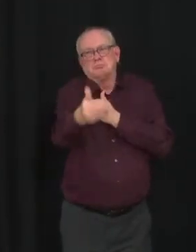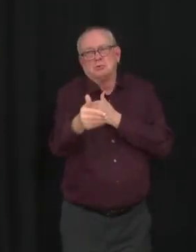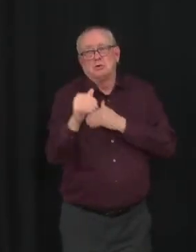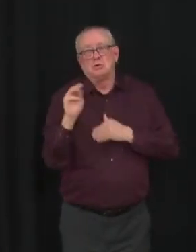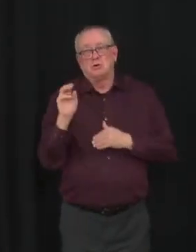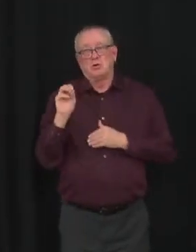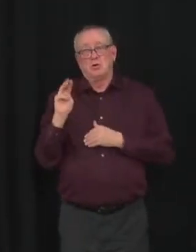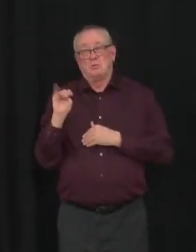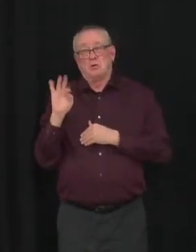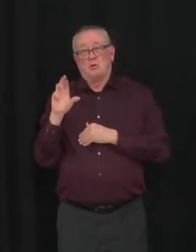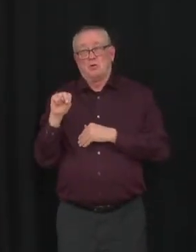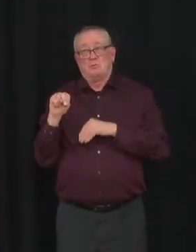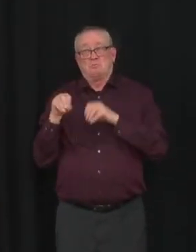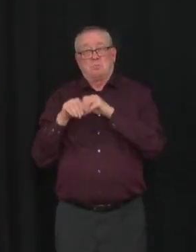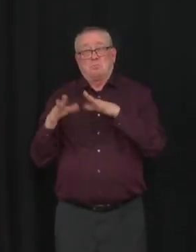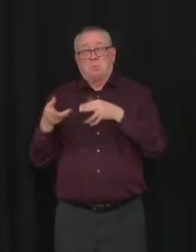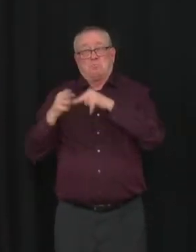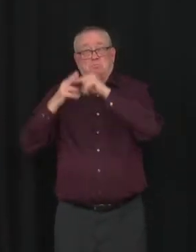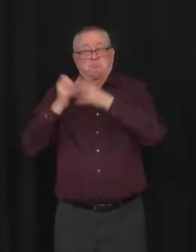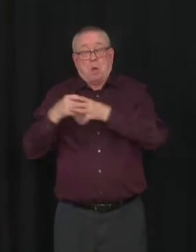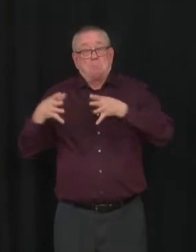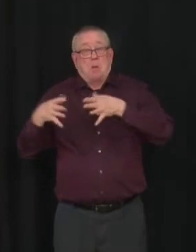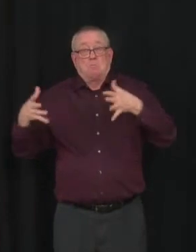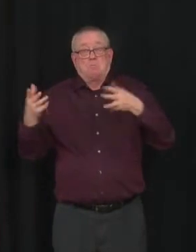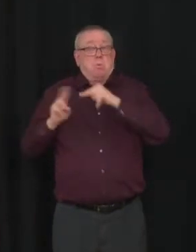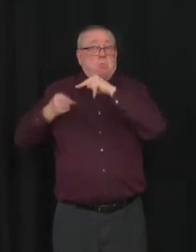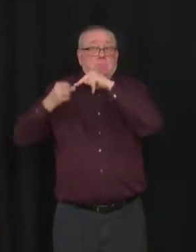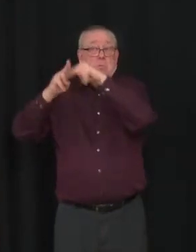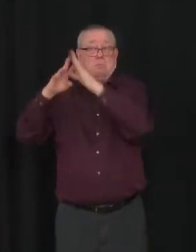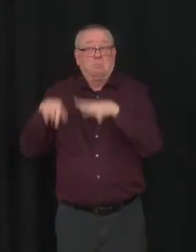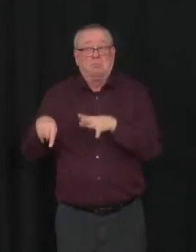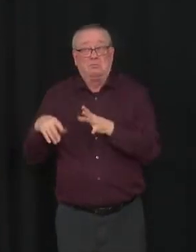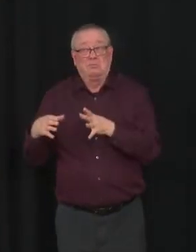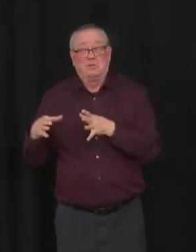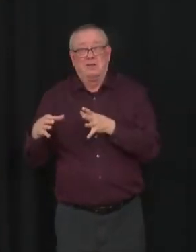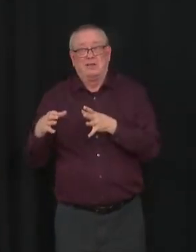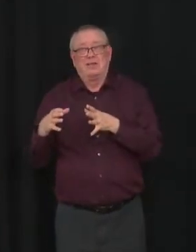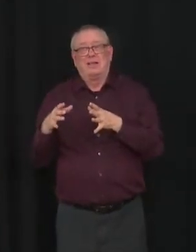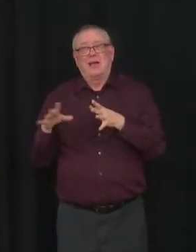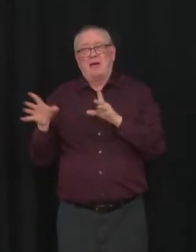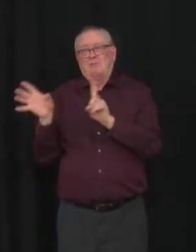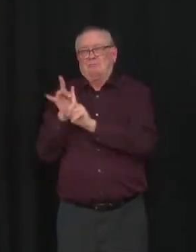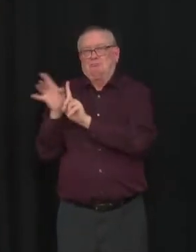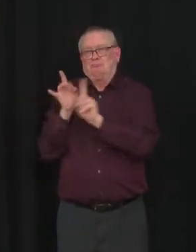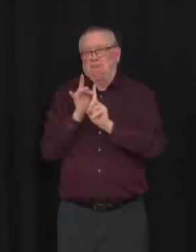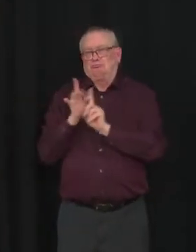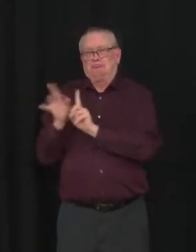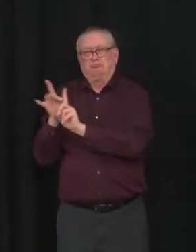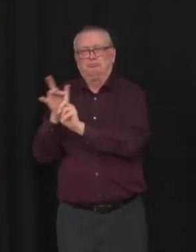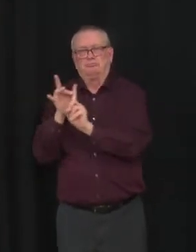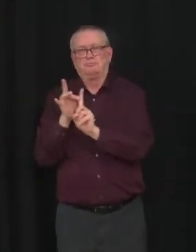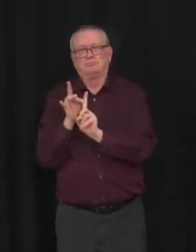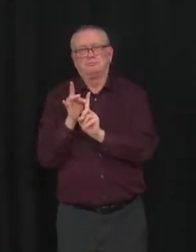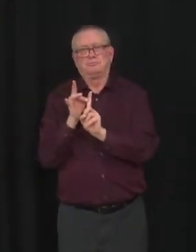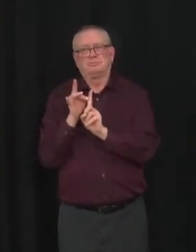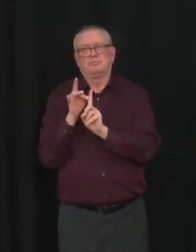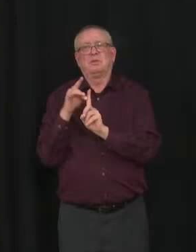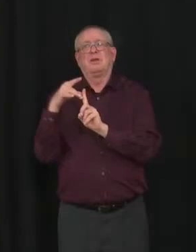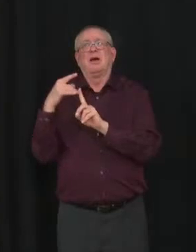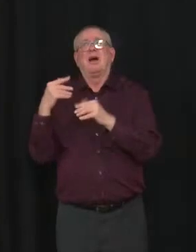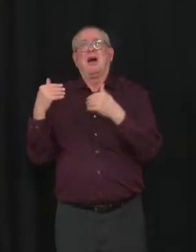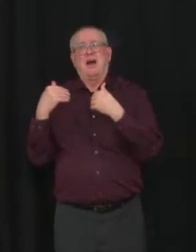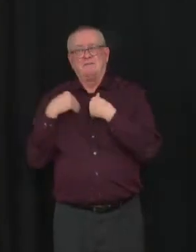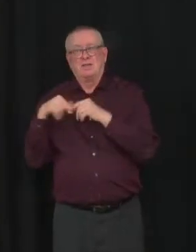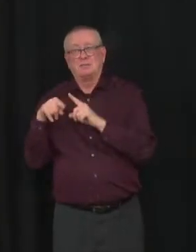rapidly, the rapid rise in cases, again, we wouldn't expect to see the impact on acute care immediately. That would take several